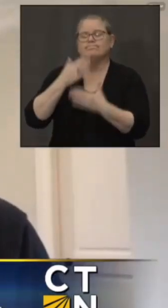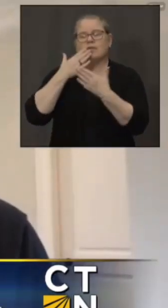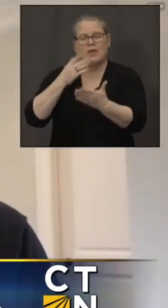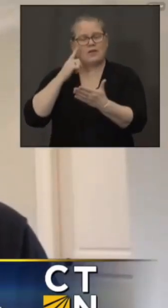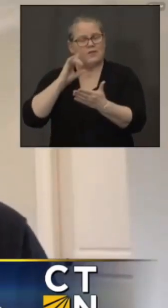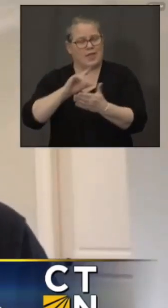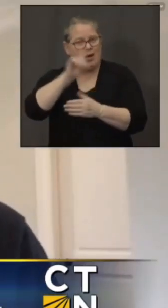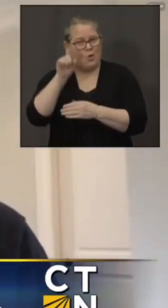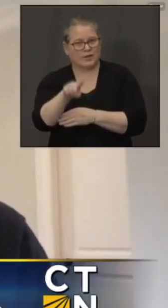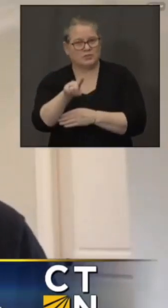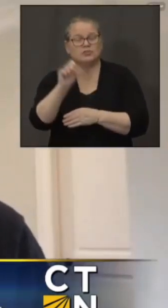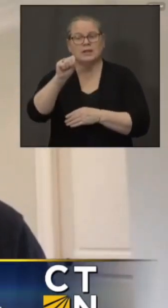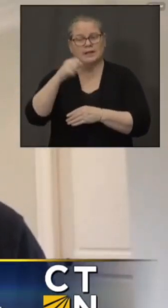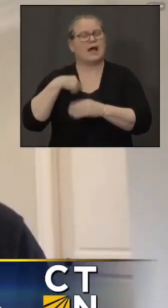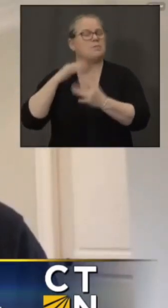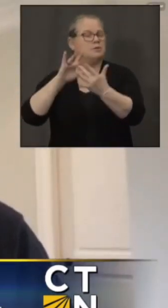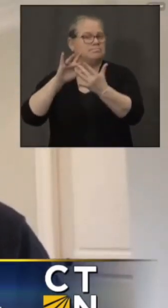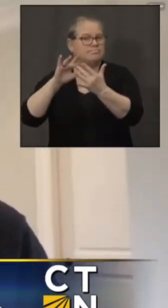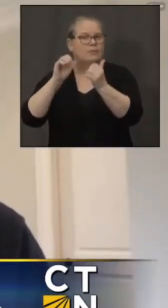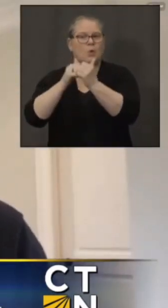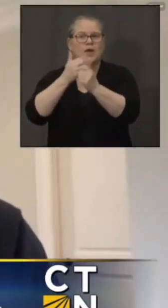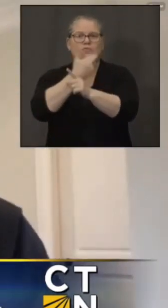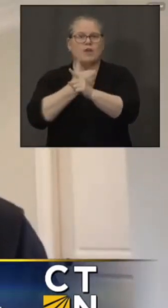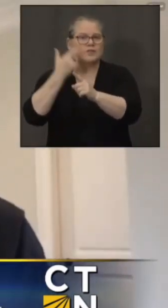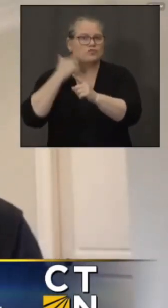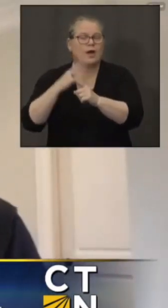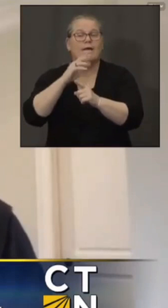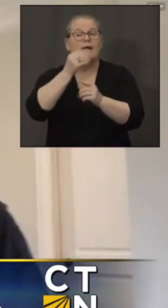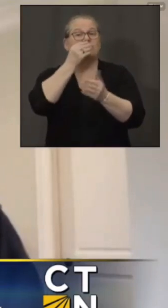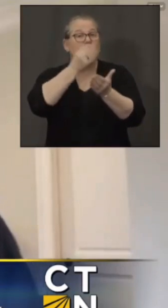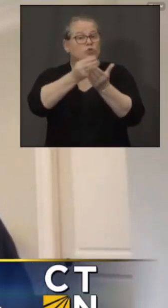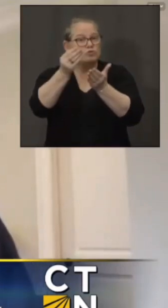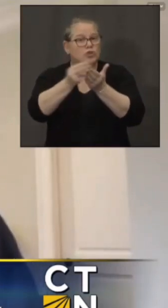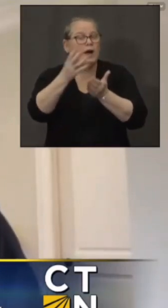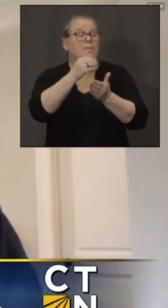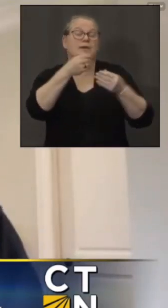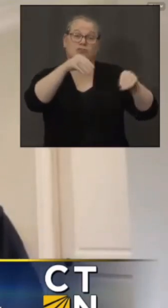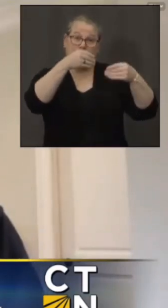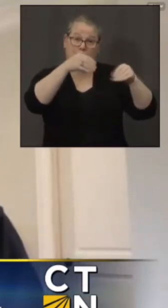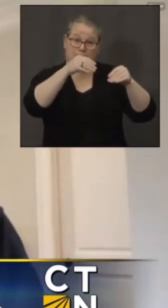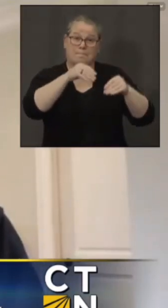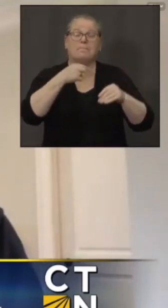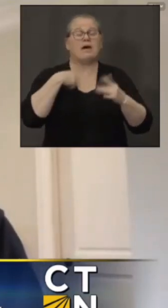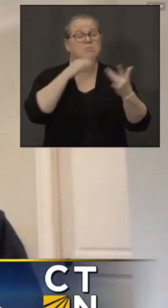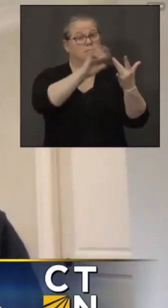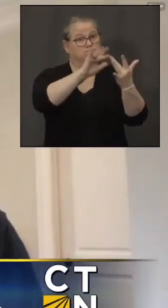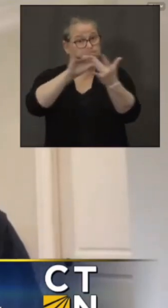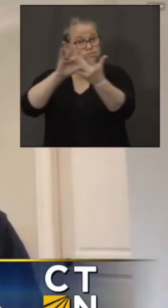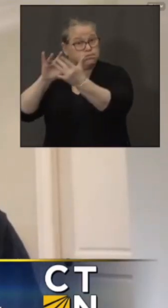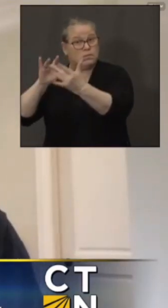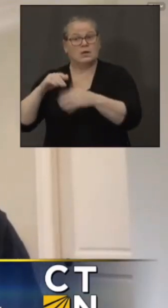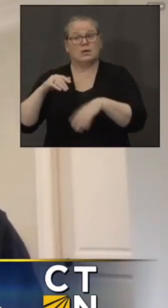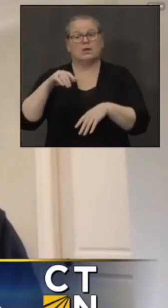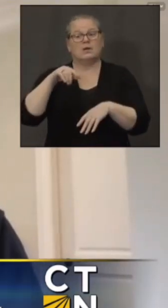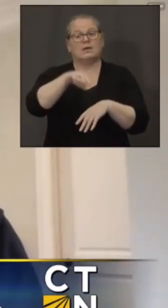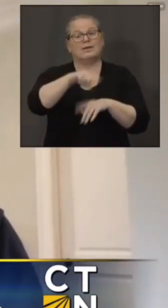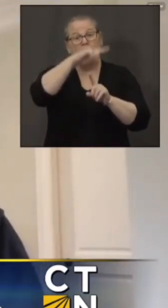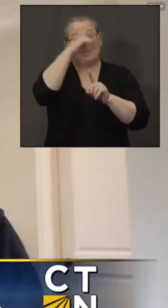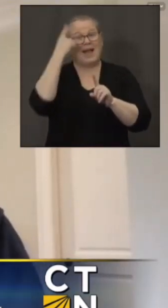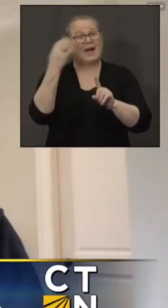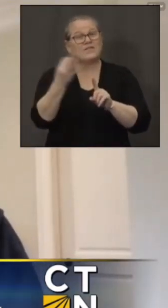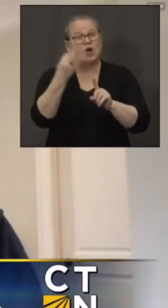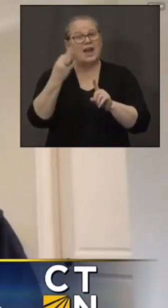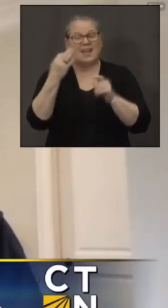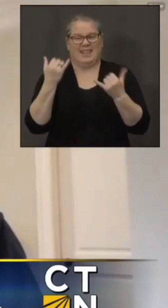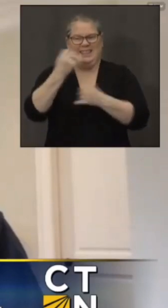regular dialogue with our restaurant industry, our grocers, as well as our retail industry. And I think Black Friday and really this whole shopping season is going to